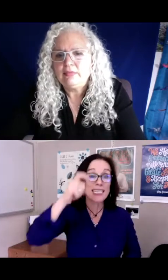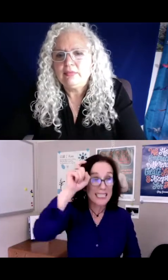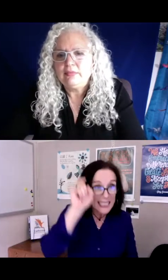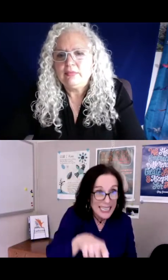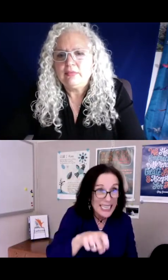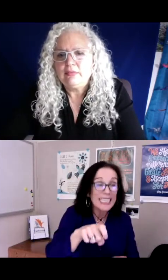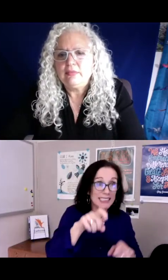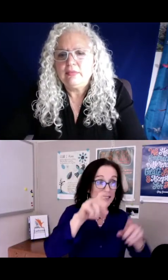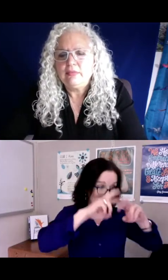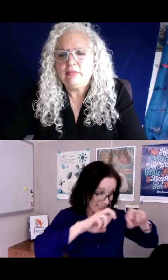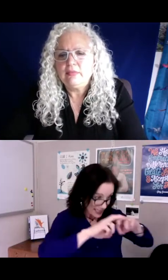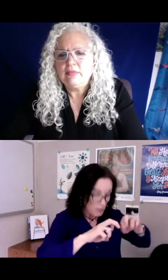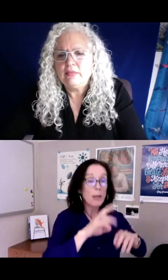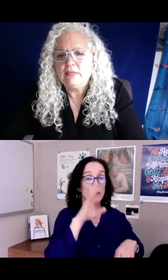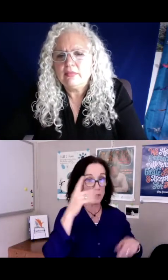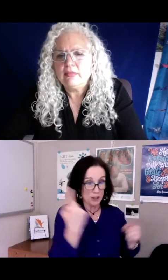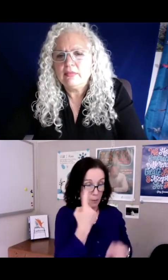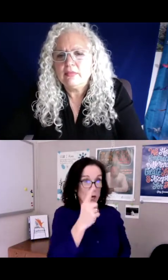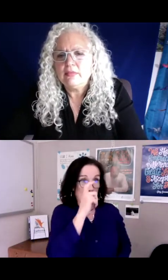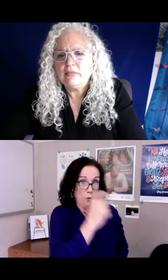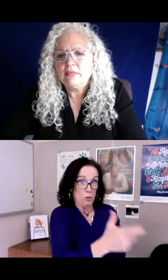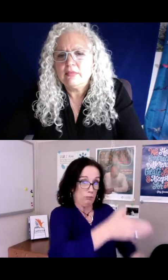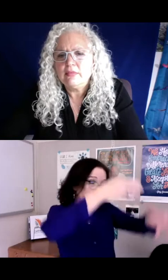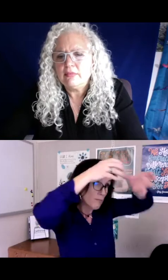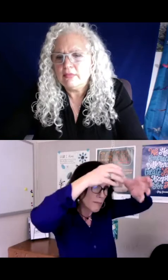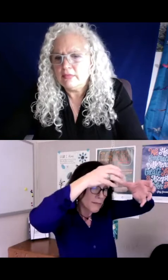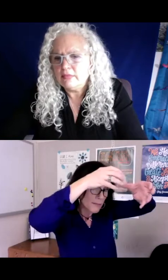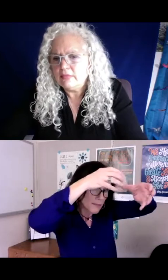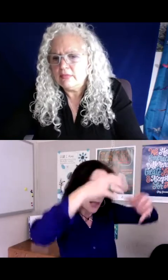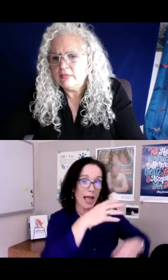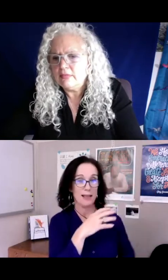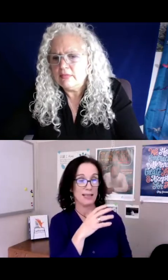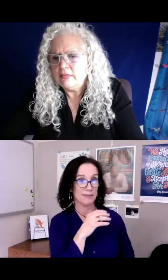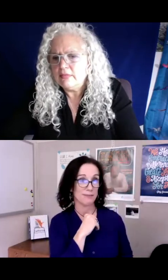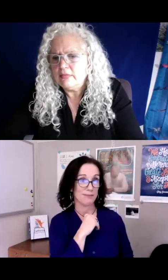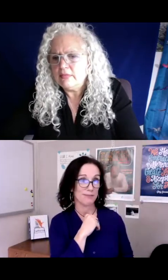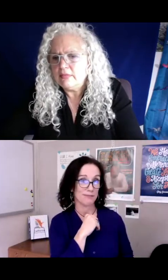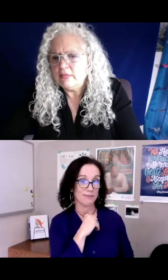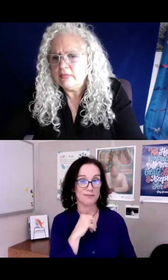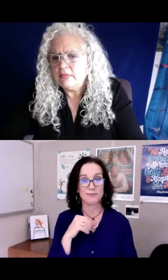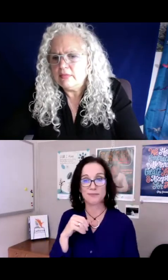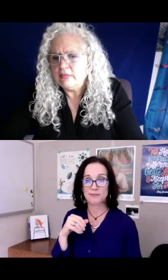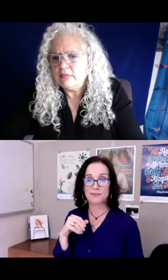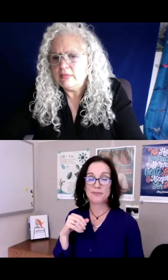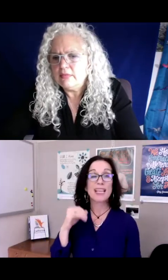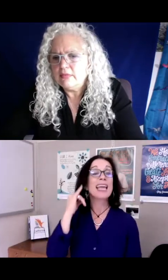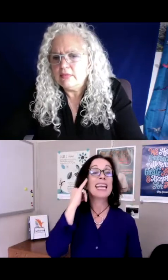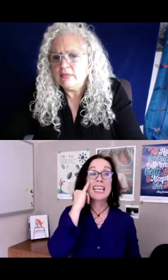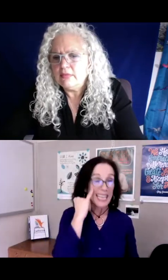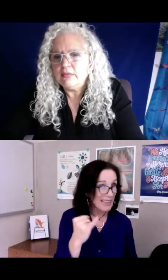So the IDEA says that they need assessments by someone who is knowledgeable.